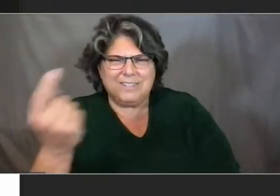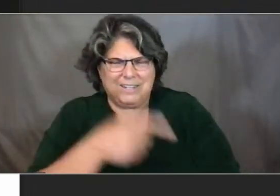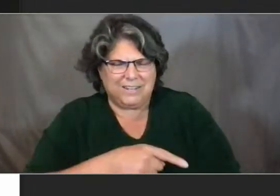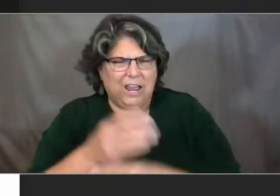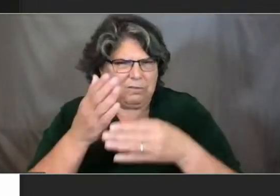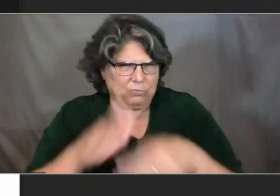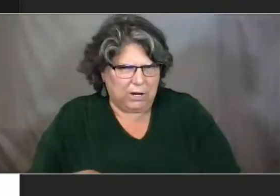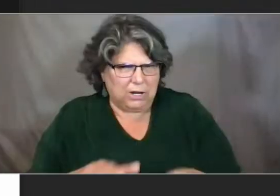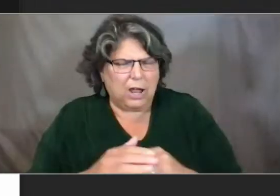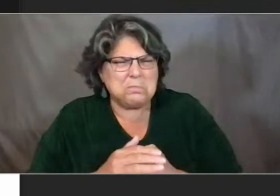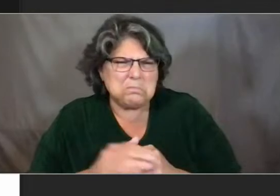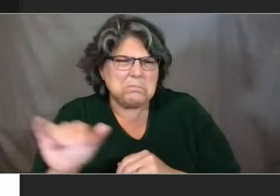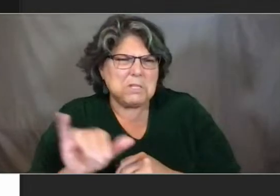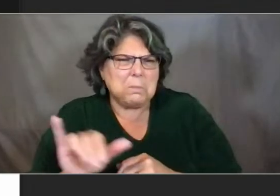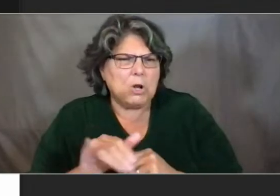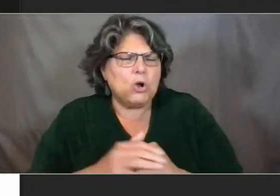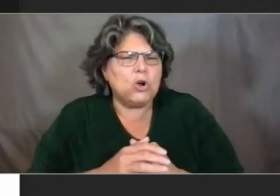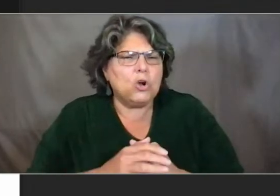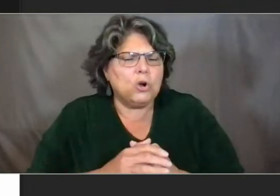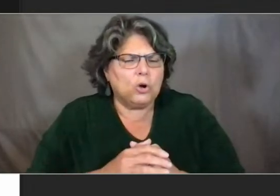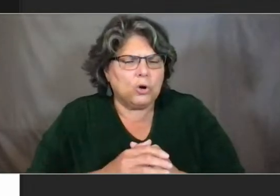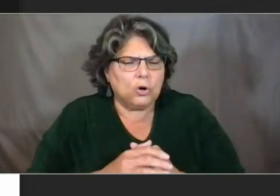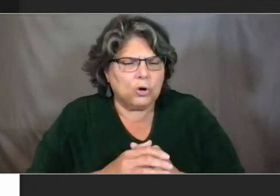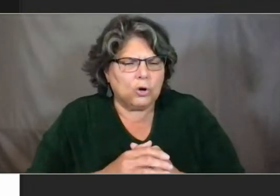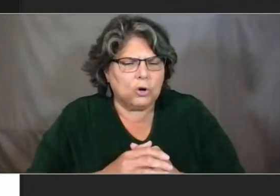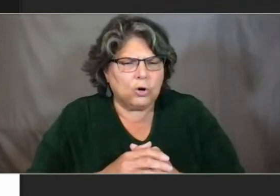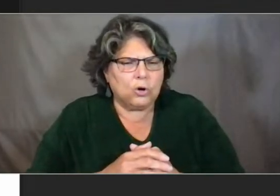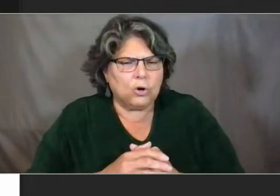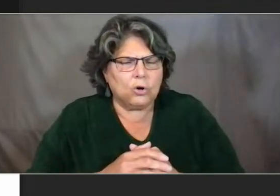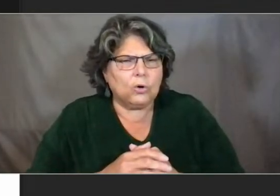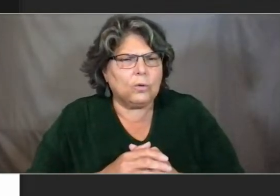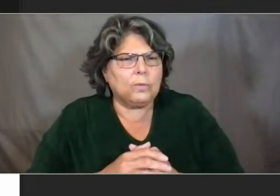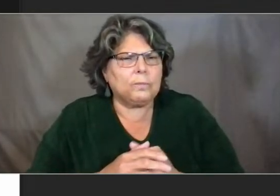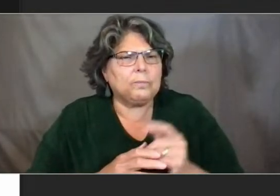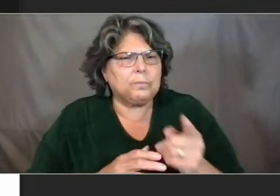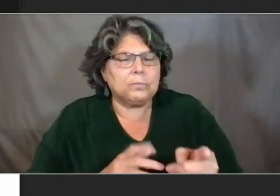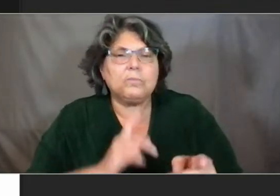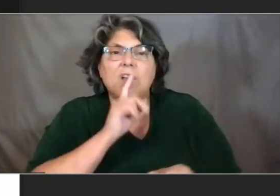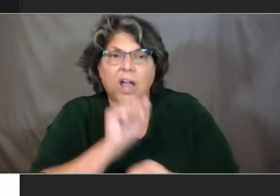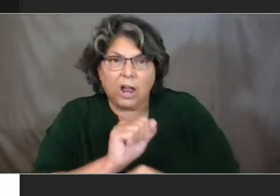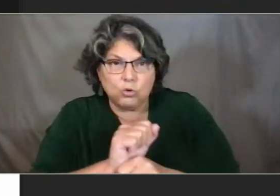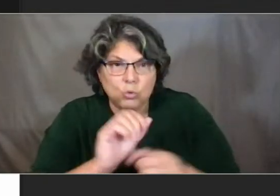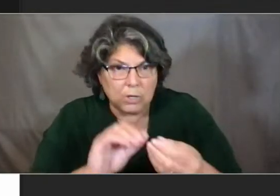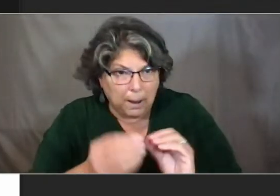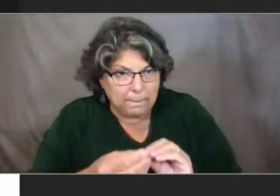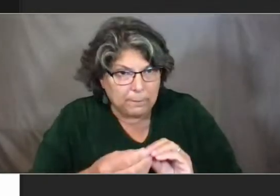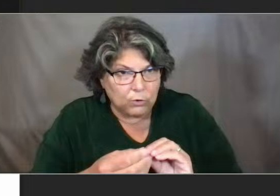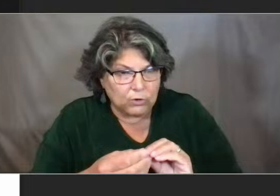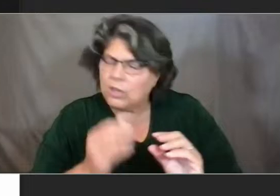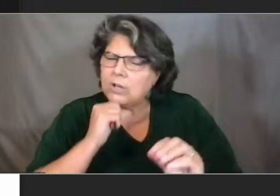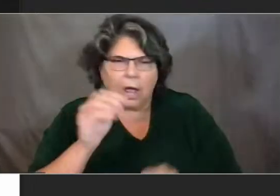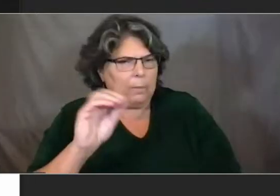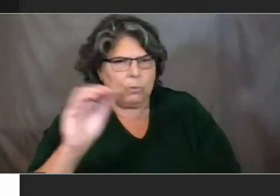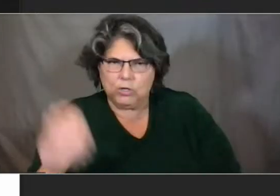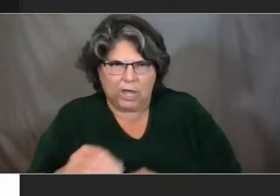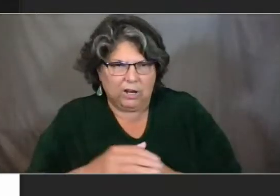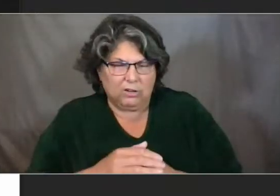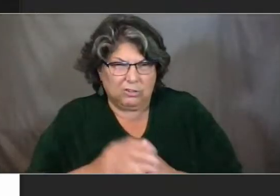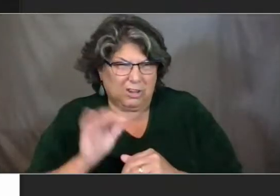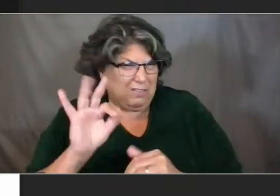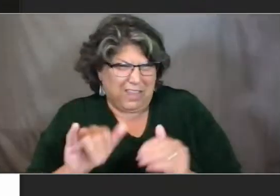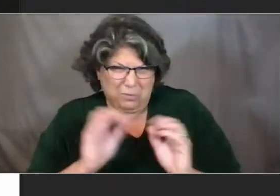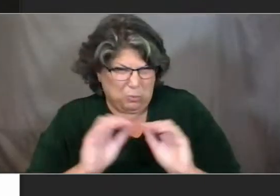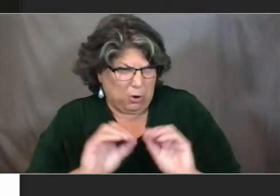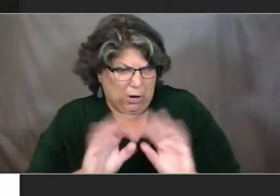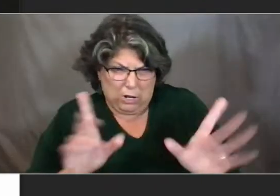similar. This is that these are some actual numbers instead of percentages, if that makes a little bit more